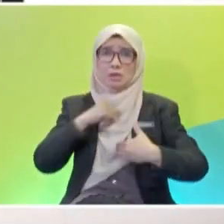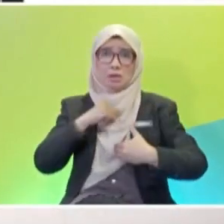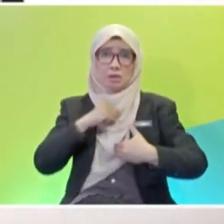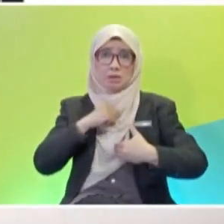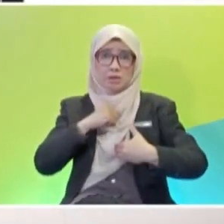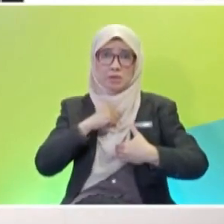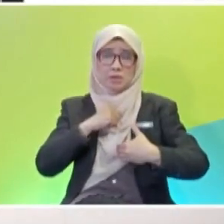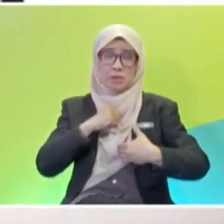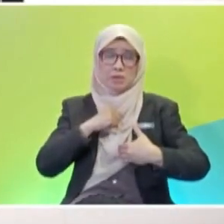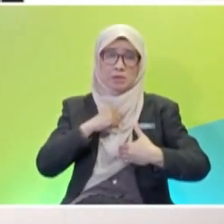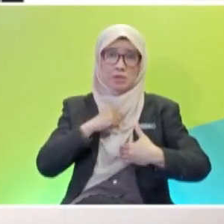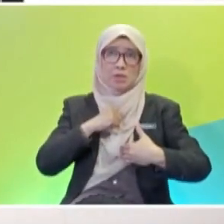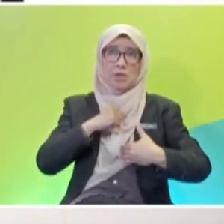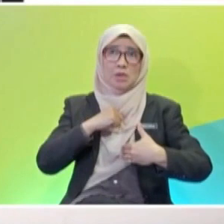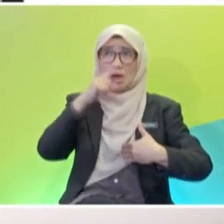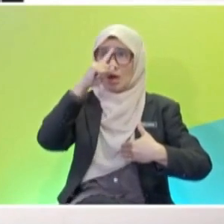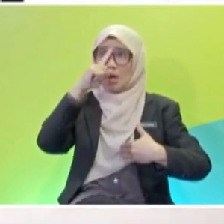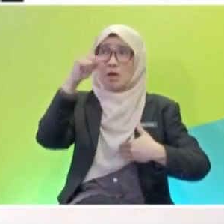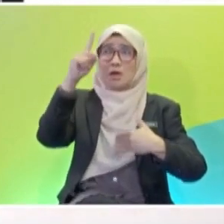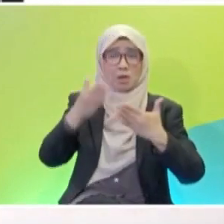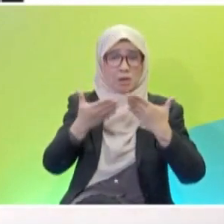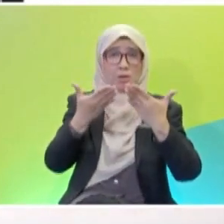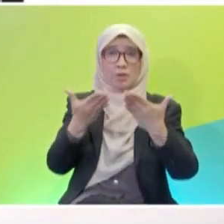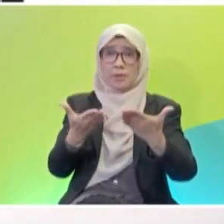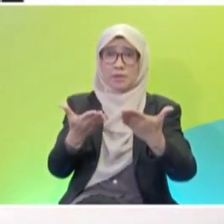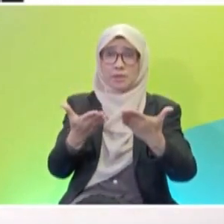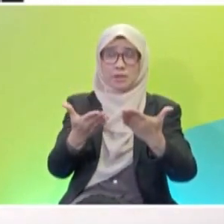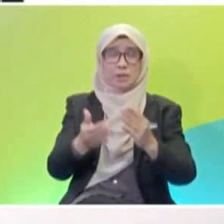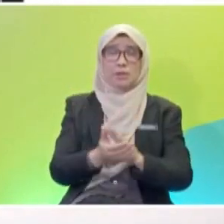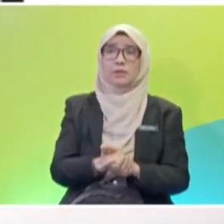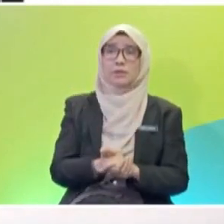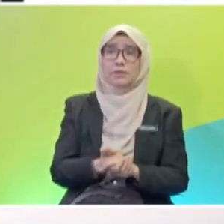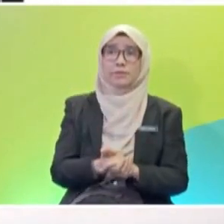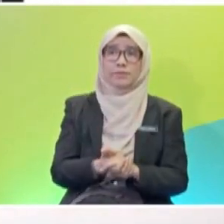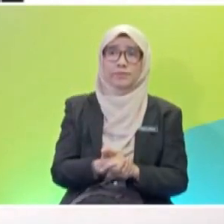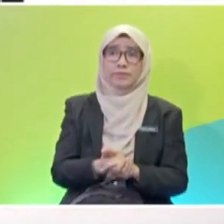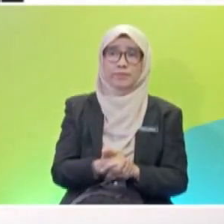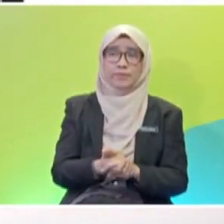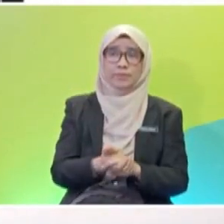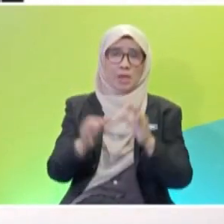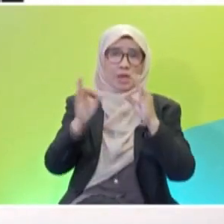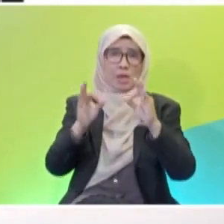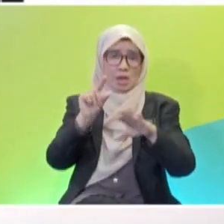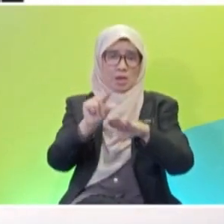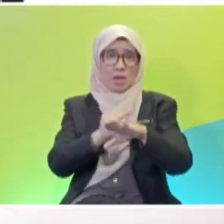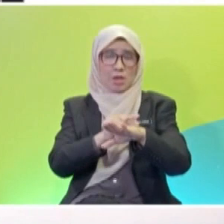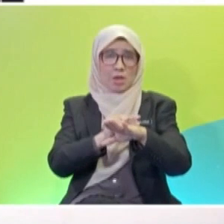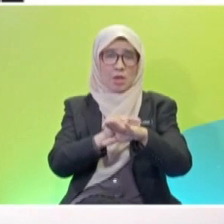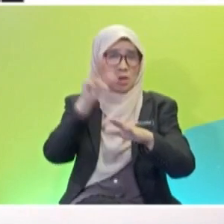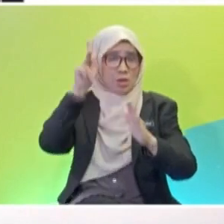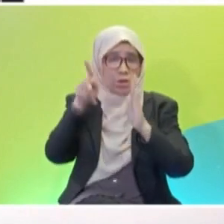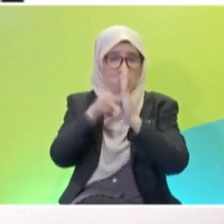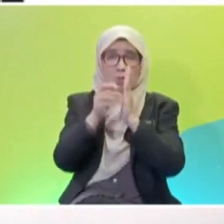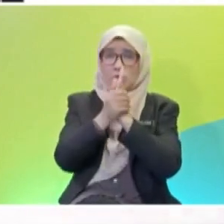a gift, actually. We all have our different look on our face. If we use photo manipulation to change our face,